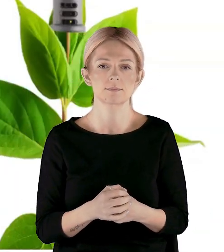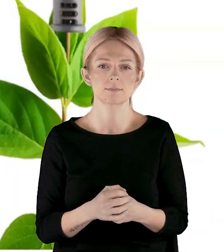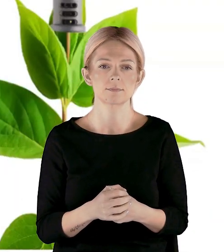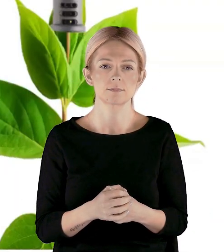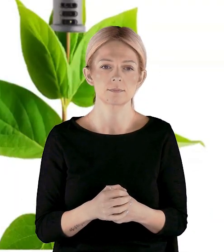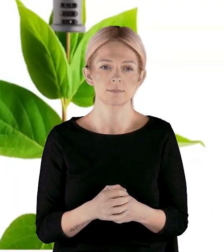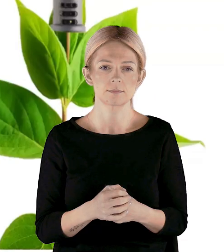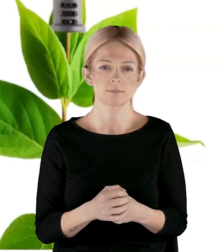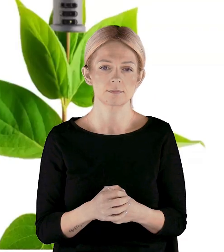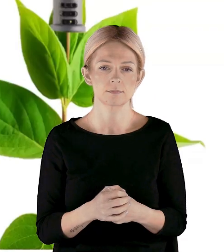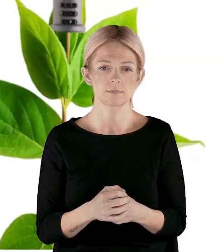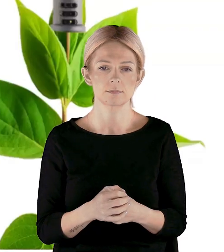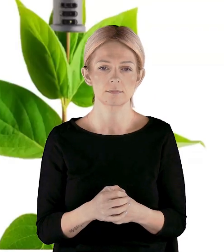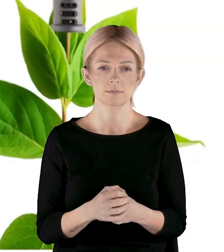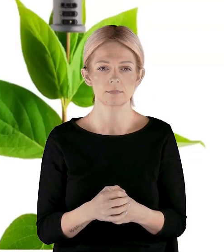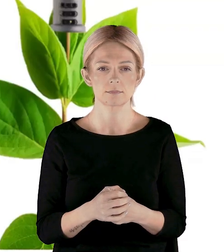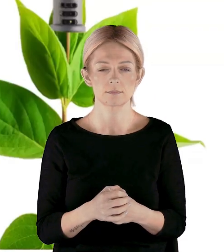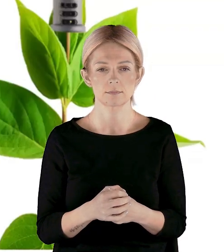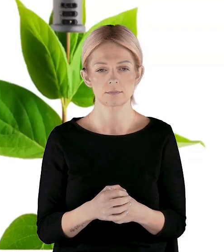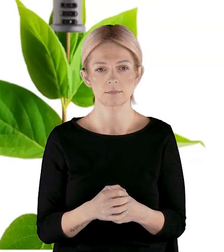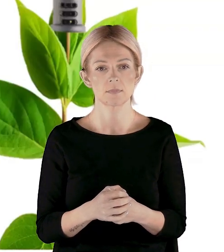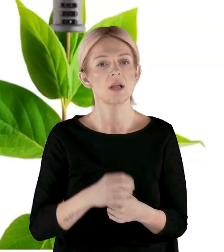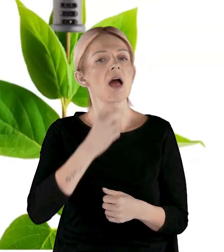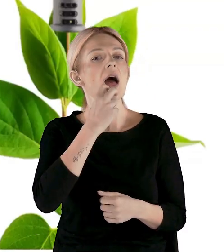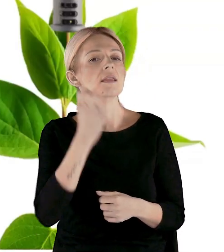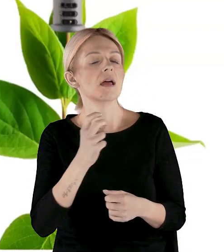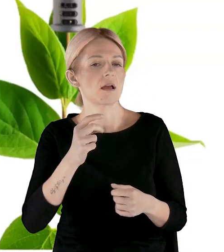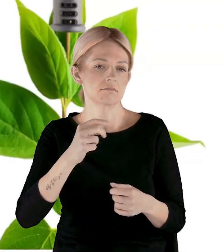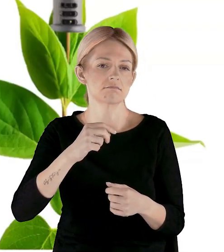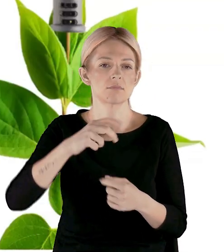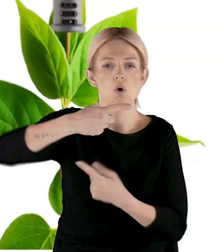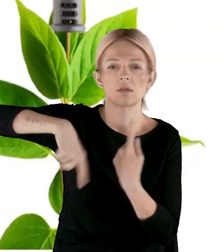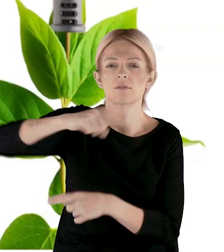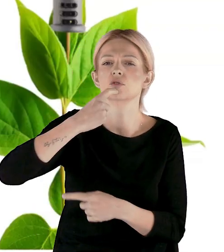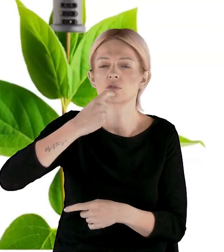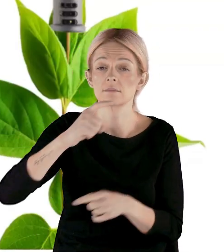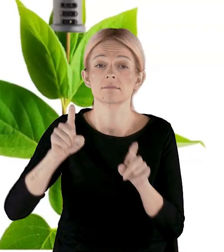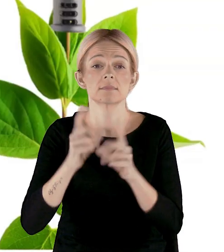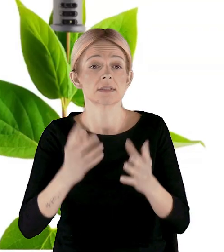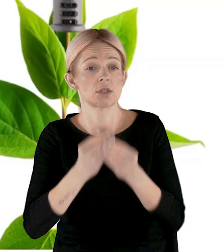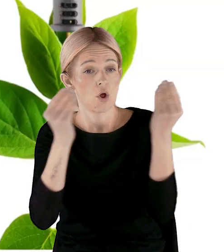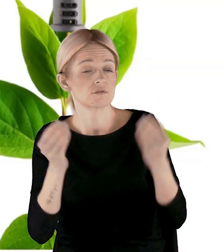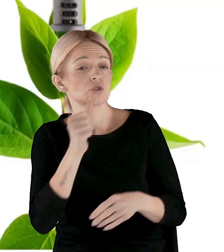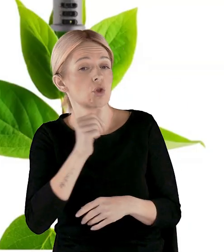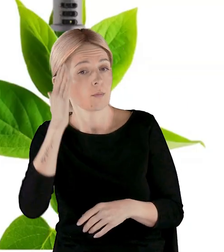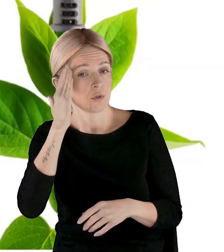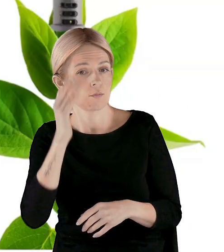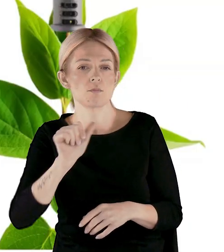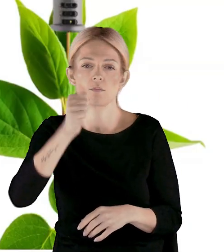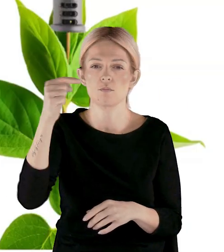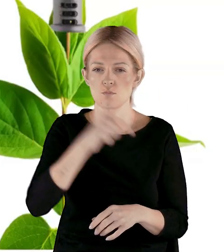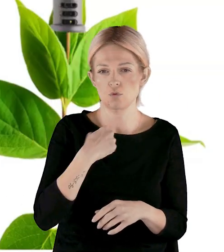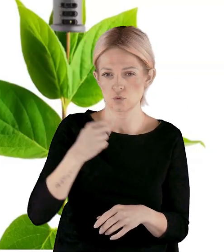energies. So to develop green skills, we first need to understand our energy